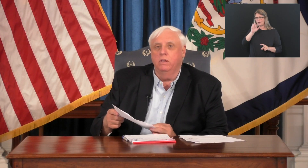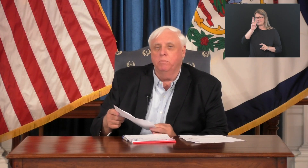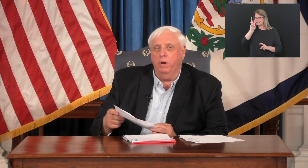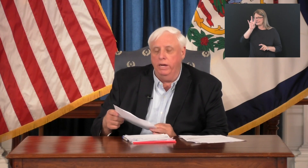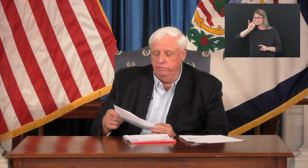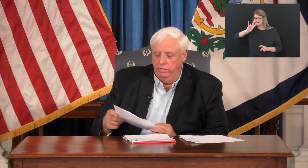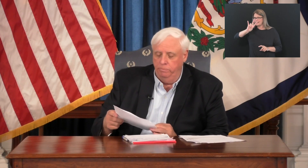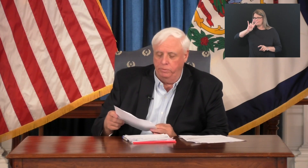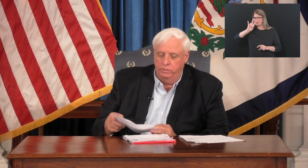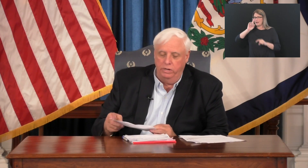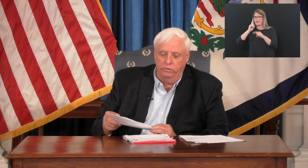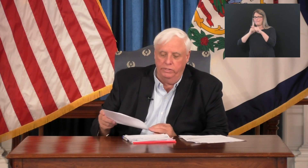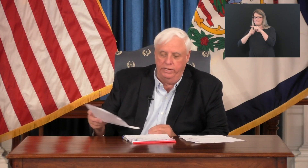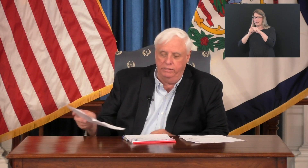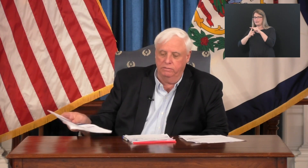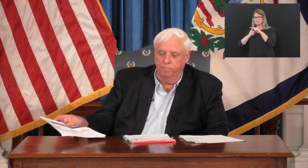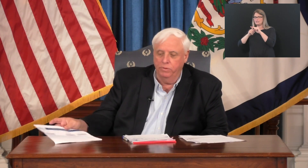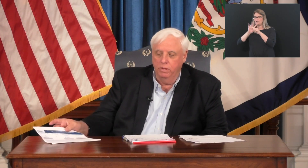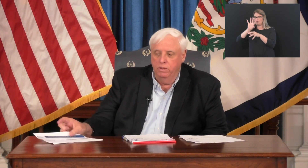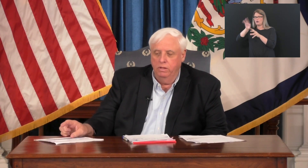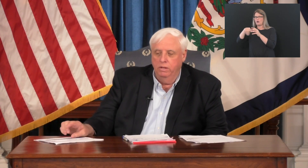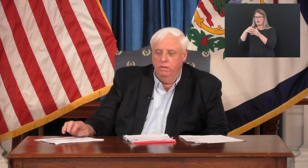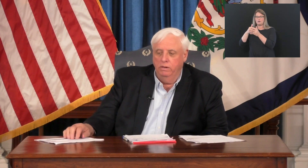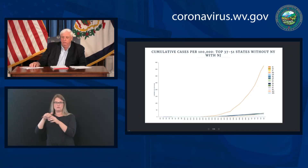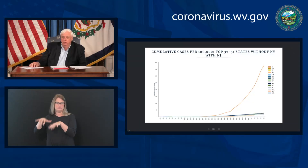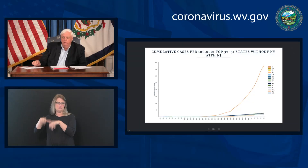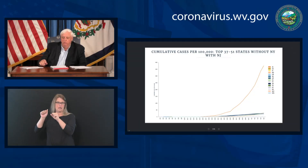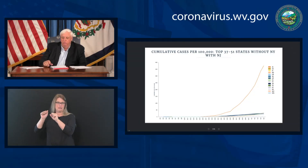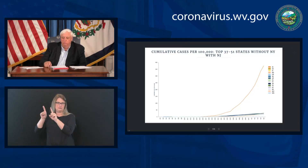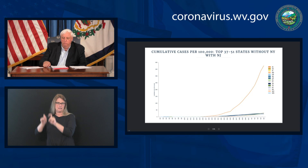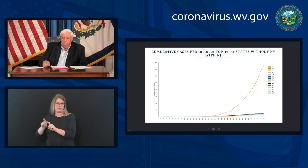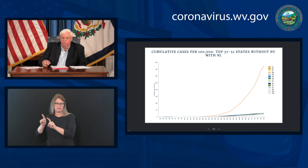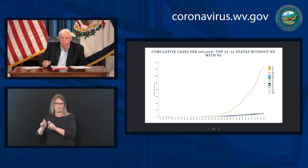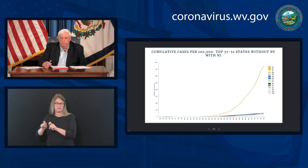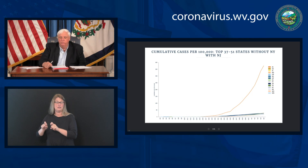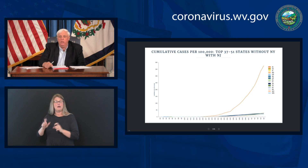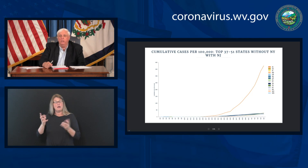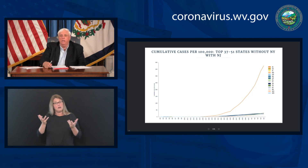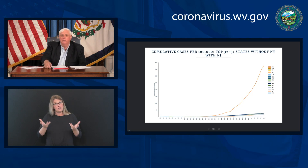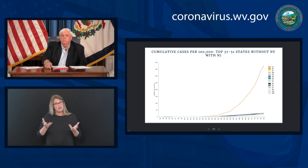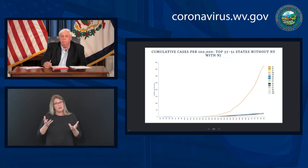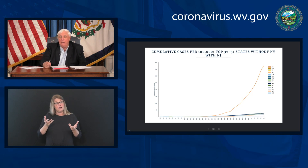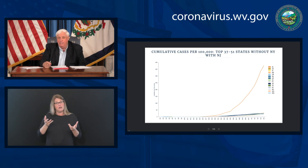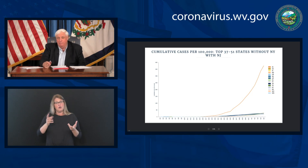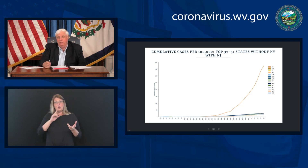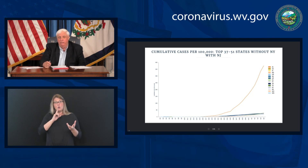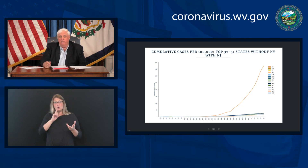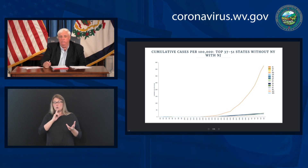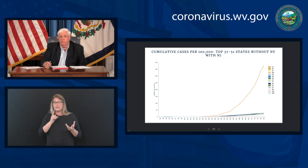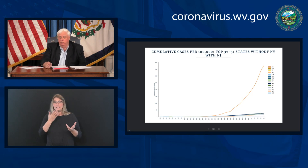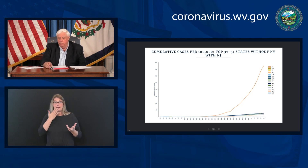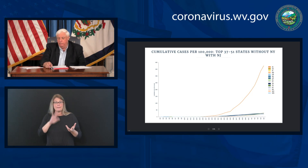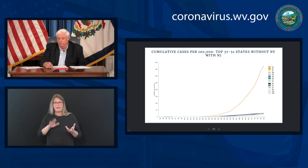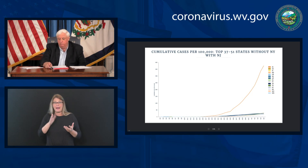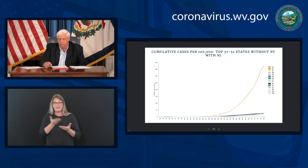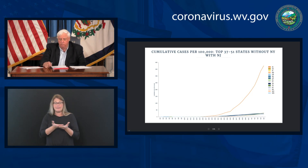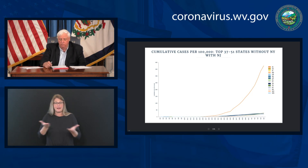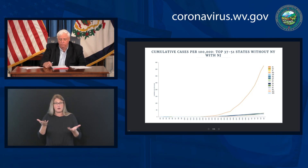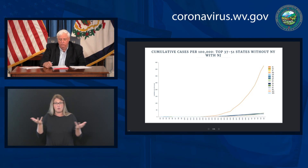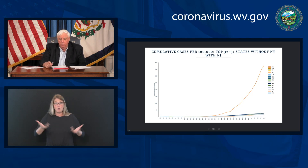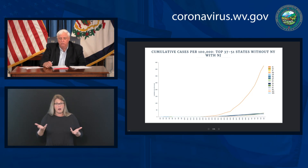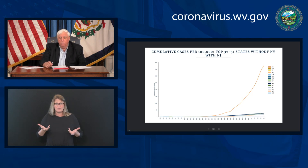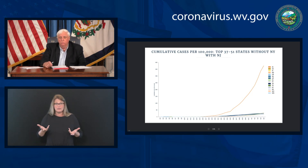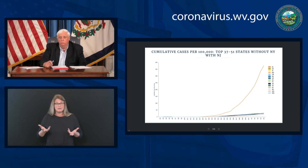3.67 positive per total test. Now, the shockingly bad thing is just this,